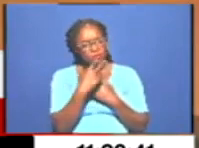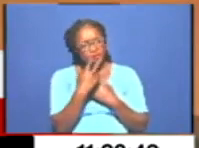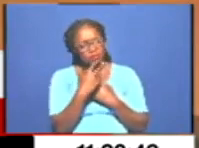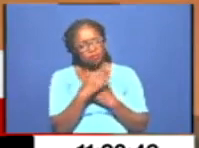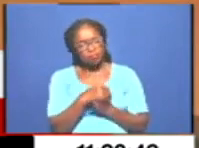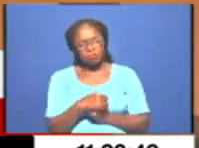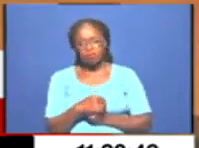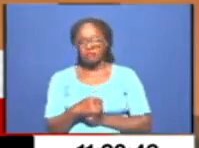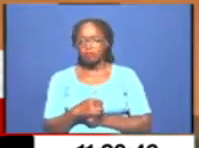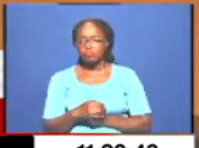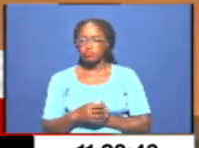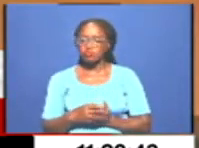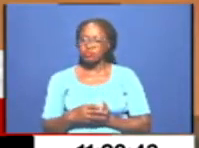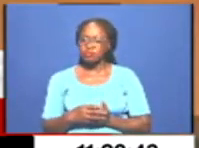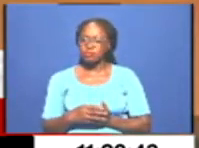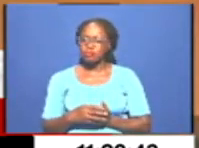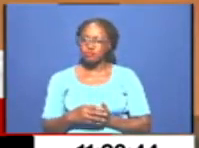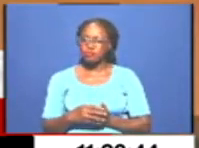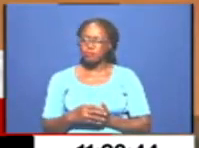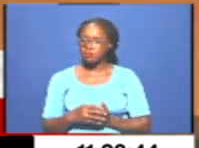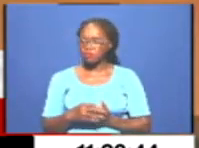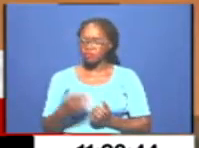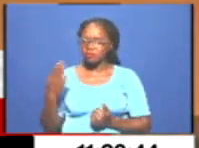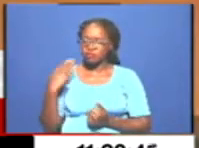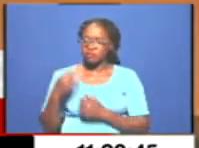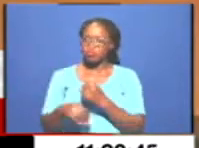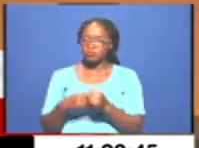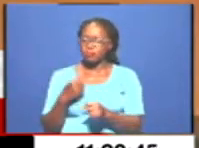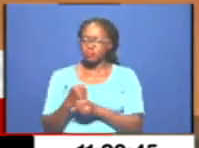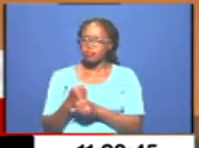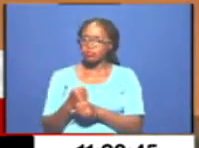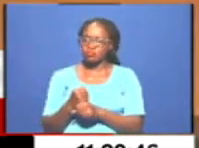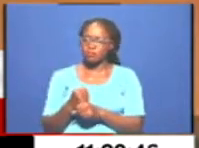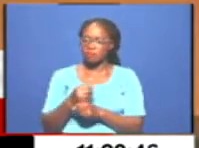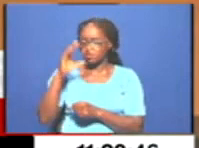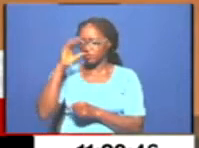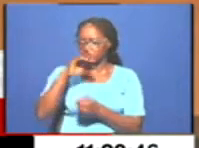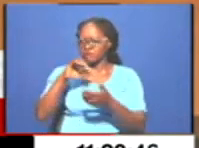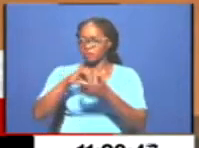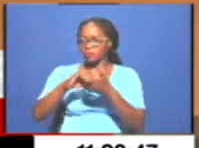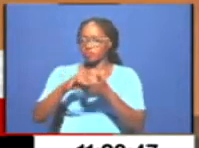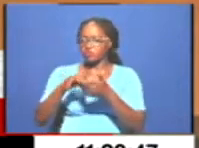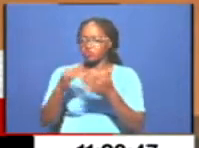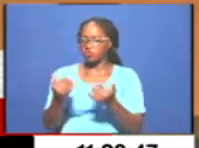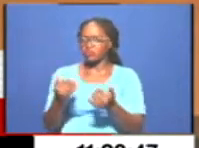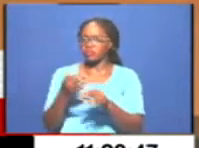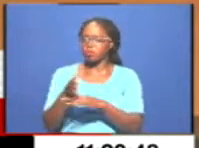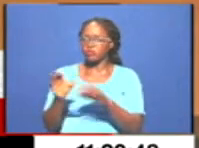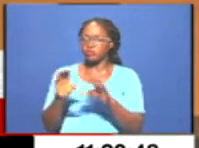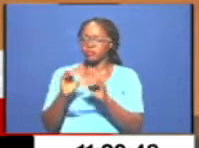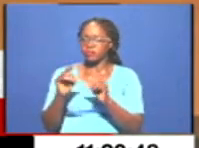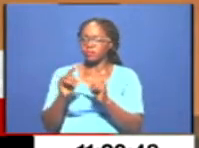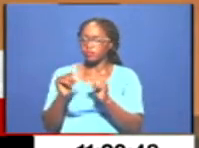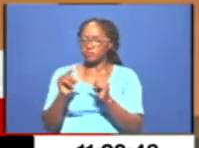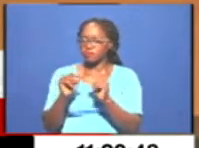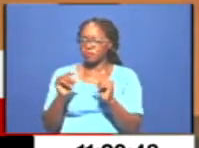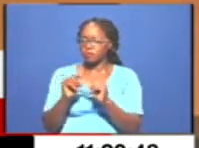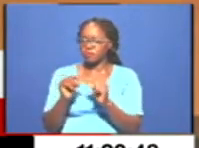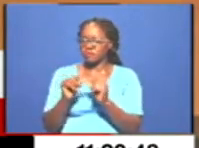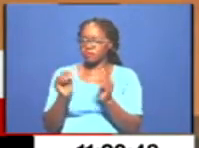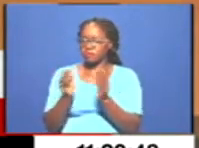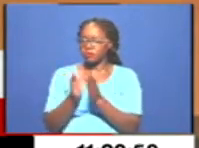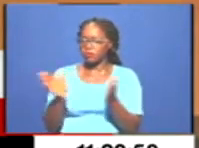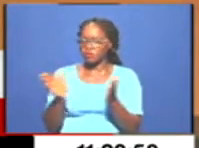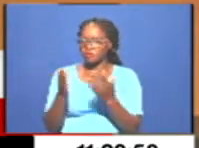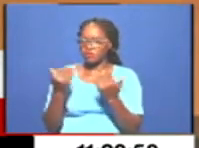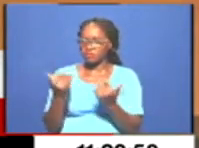Because of the last 2 years' lack of engagement within the youth, I think now across the world it's an open forum. And therefore it